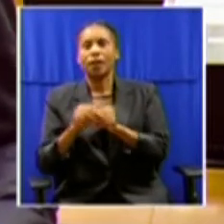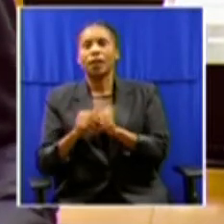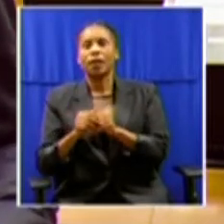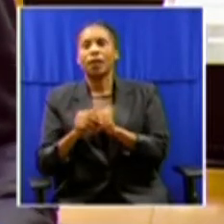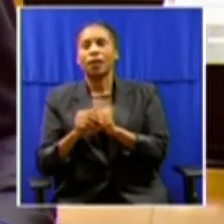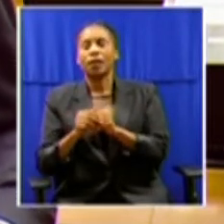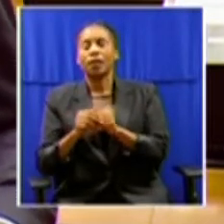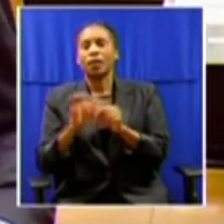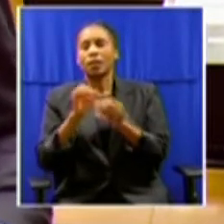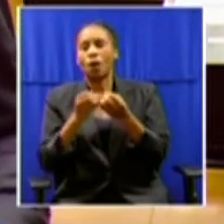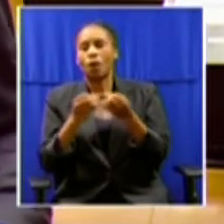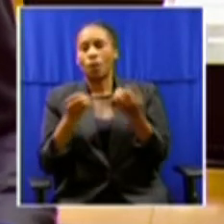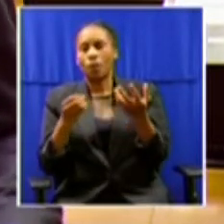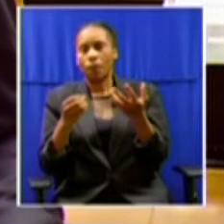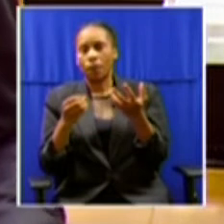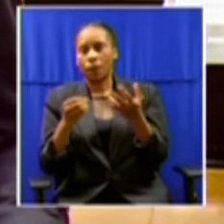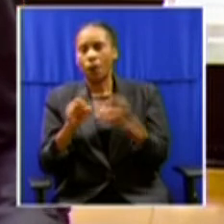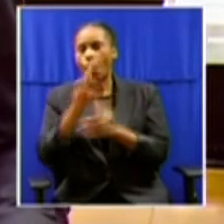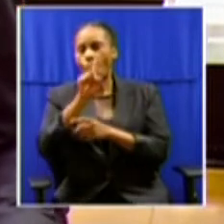translate